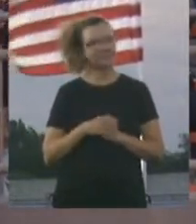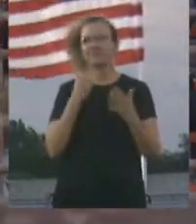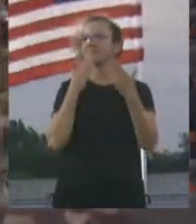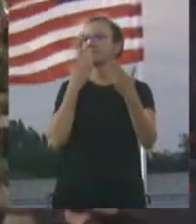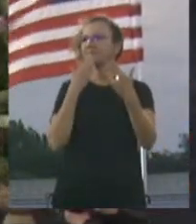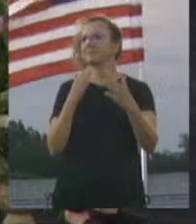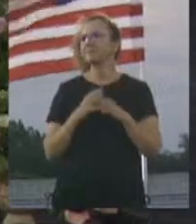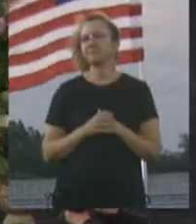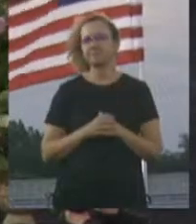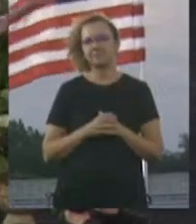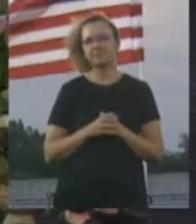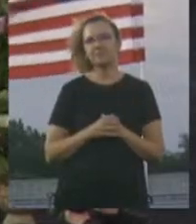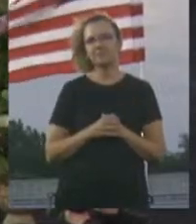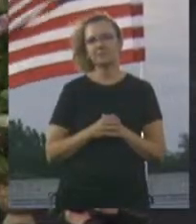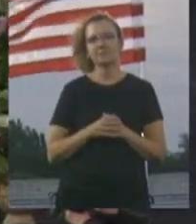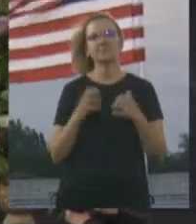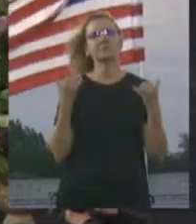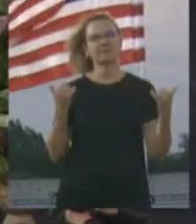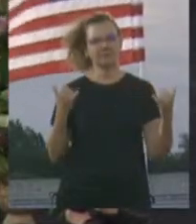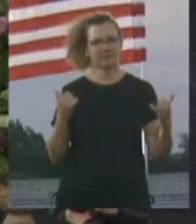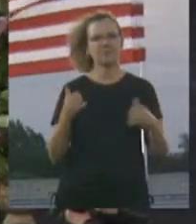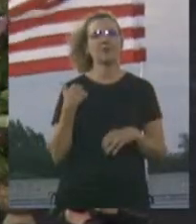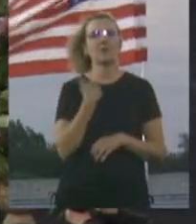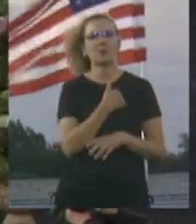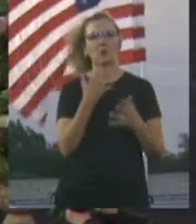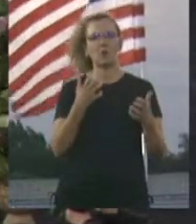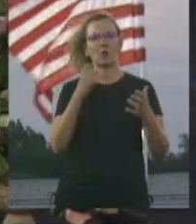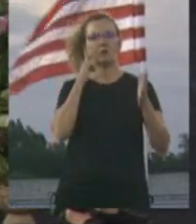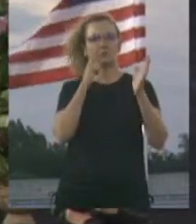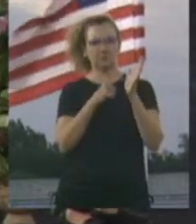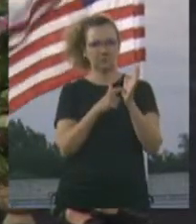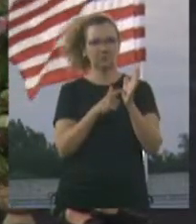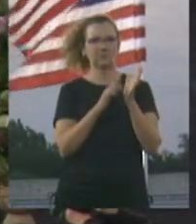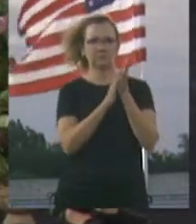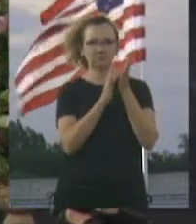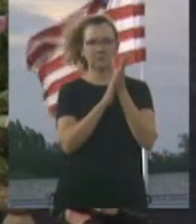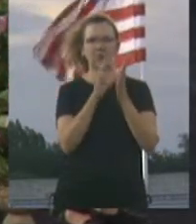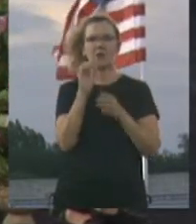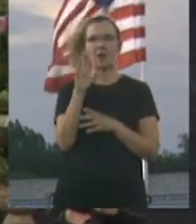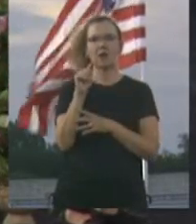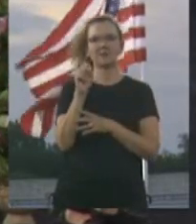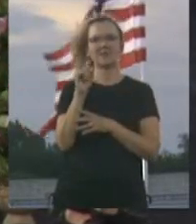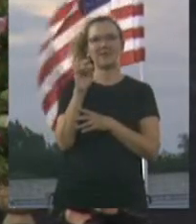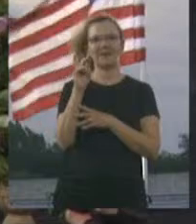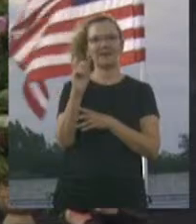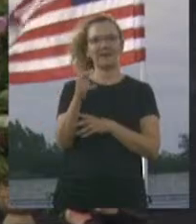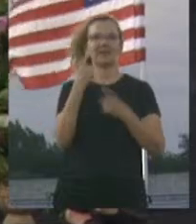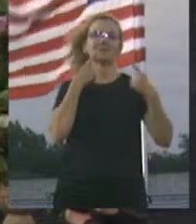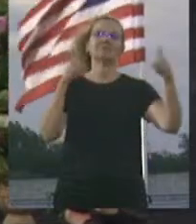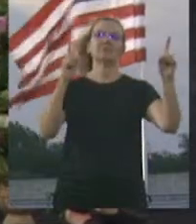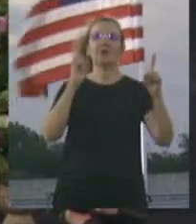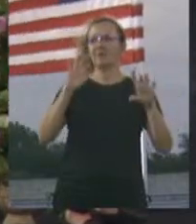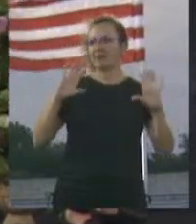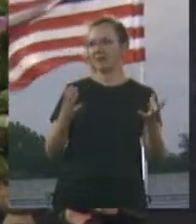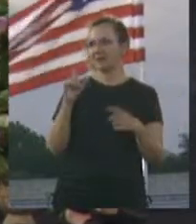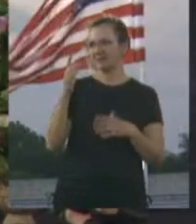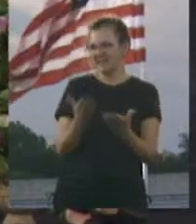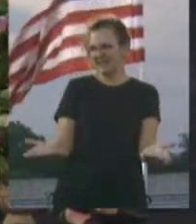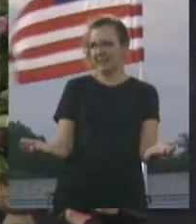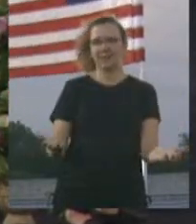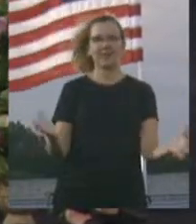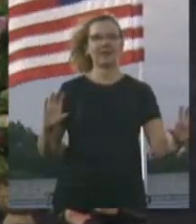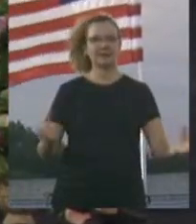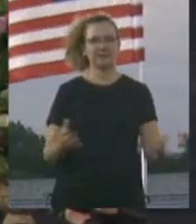Thank you. At this time, we'd like to recognize the outstanding achievements of the class of